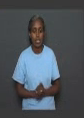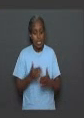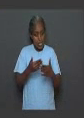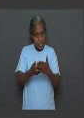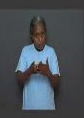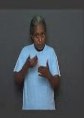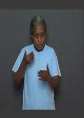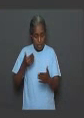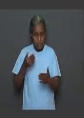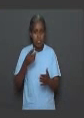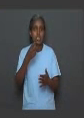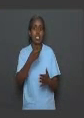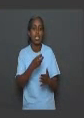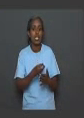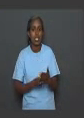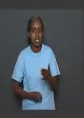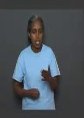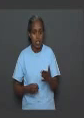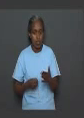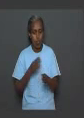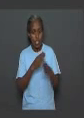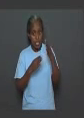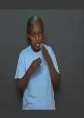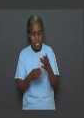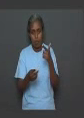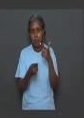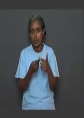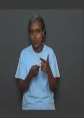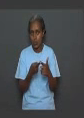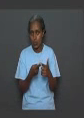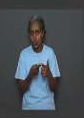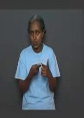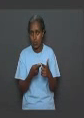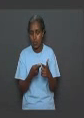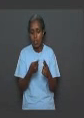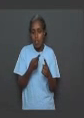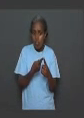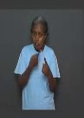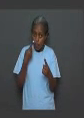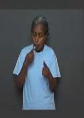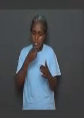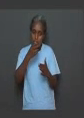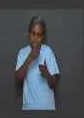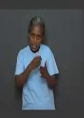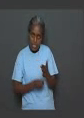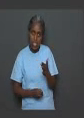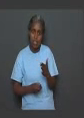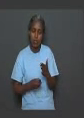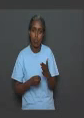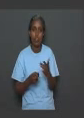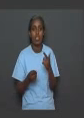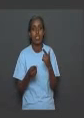Subtract the result of step 2 from the result of